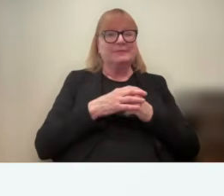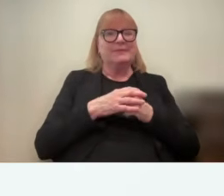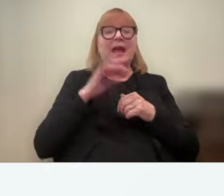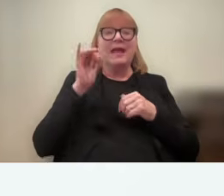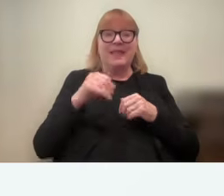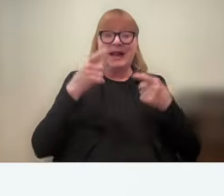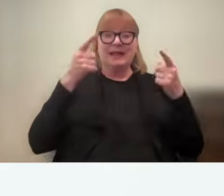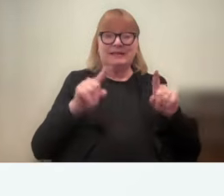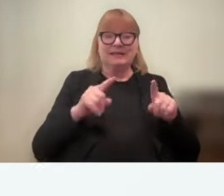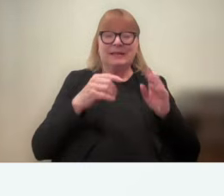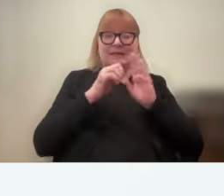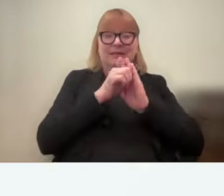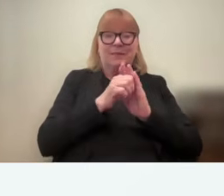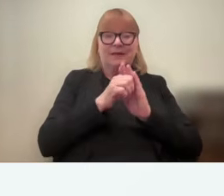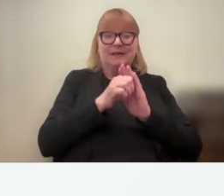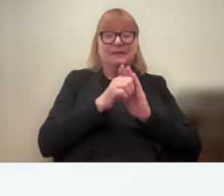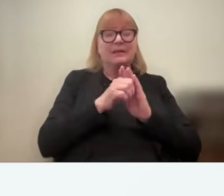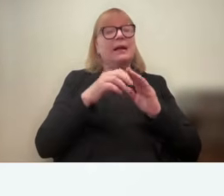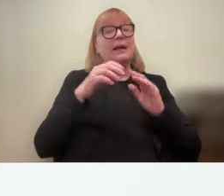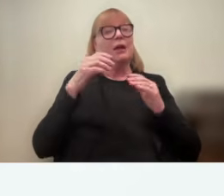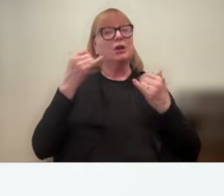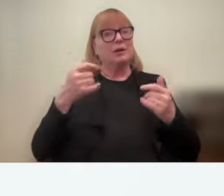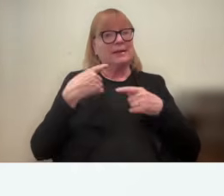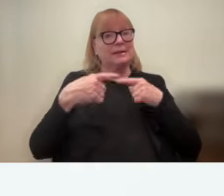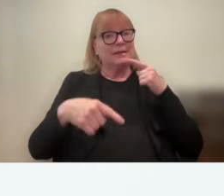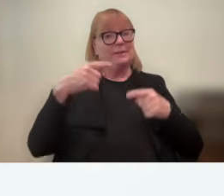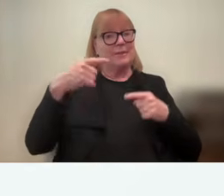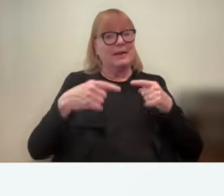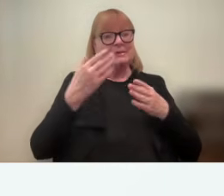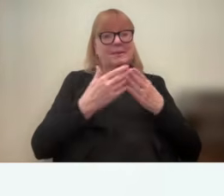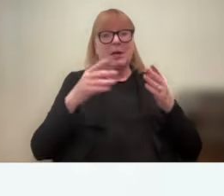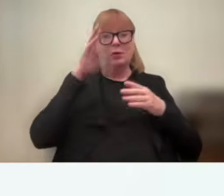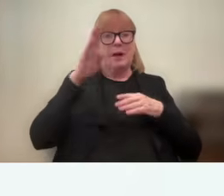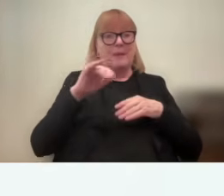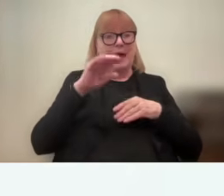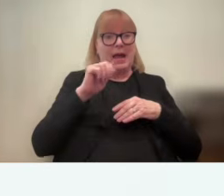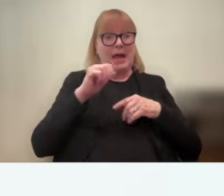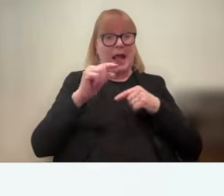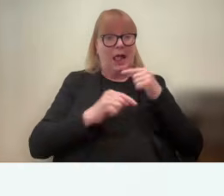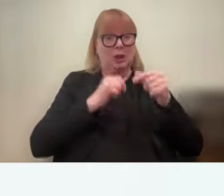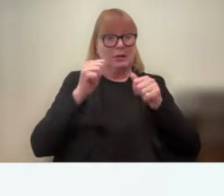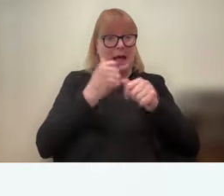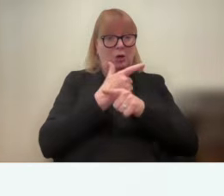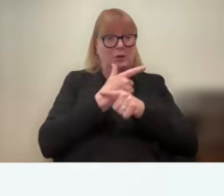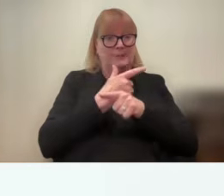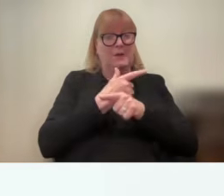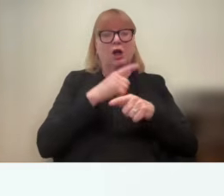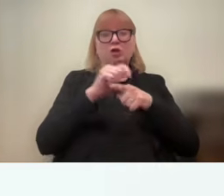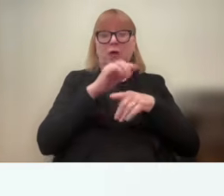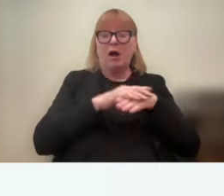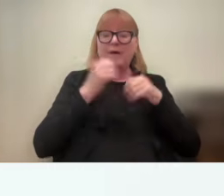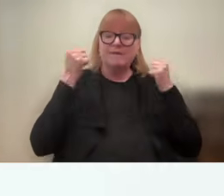This incident exemplifies the current debate about whether something created by algorithms trained on vast data